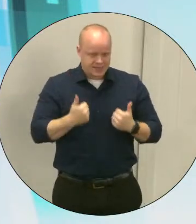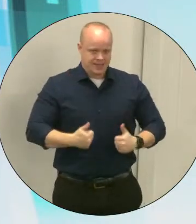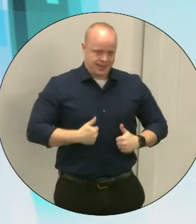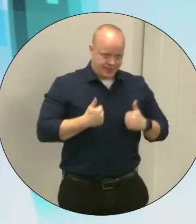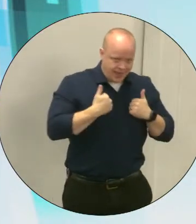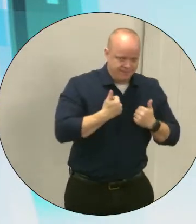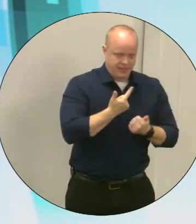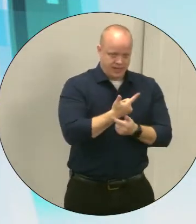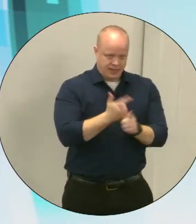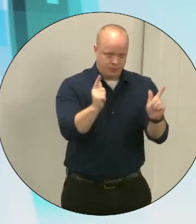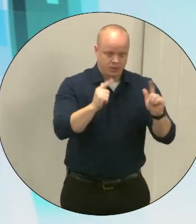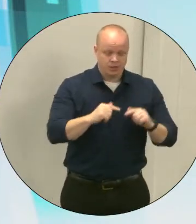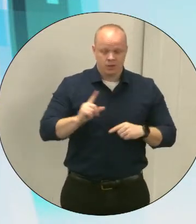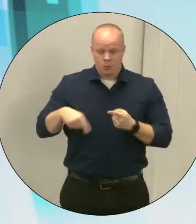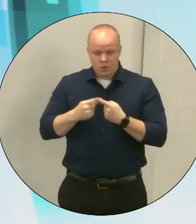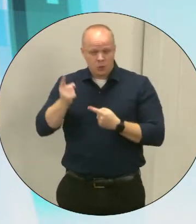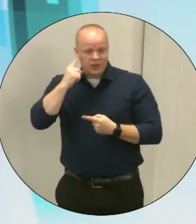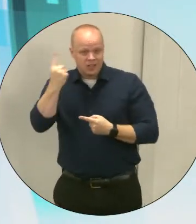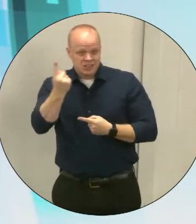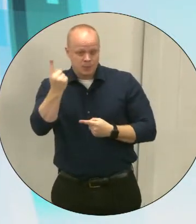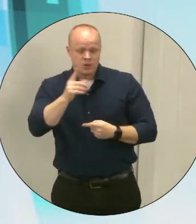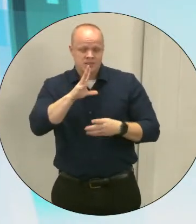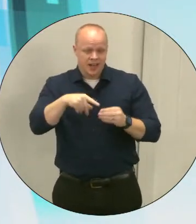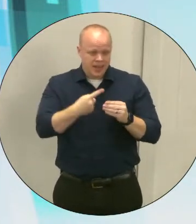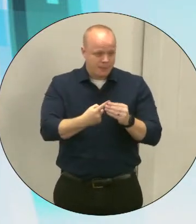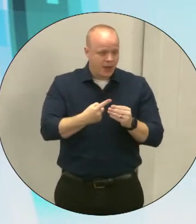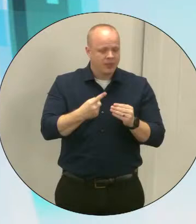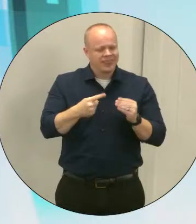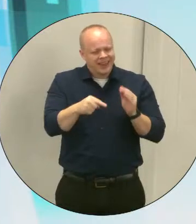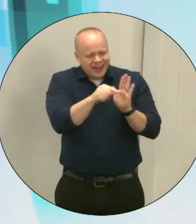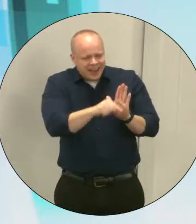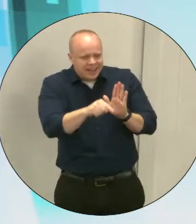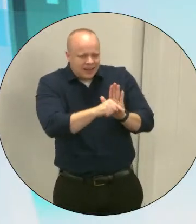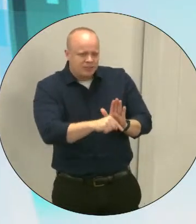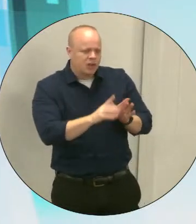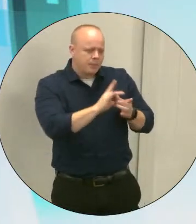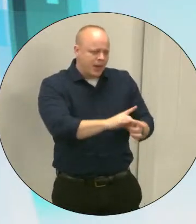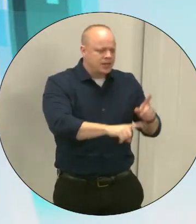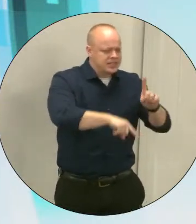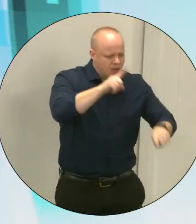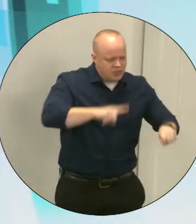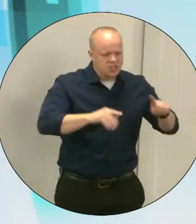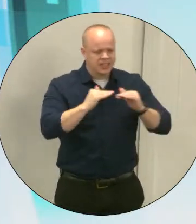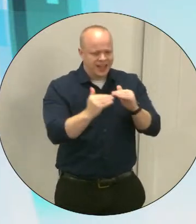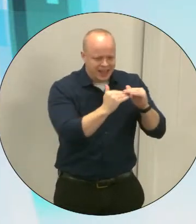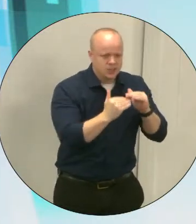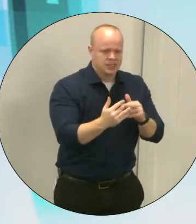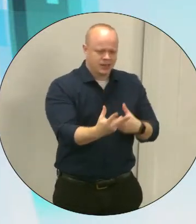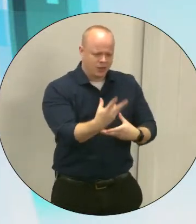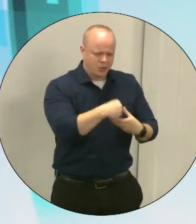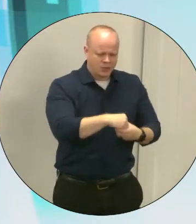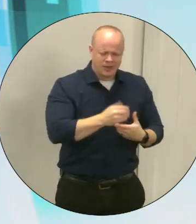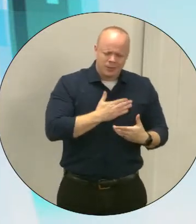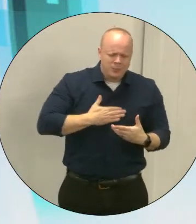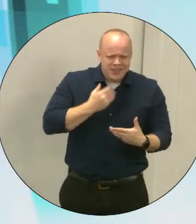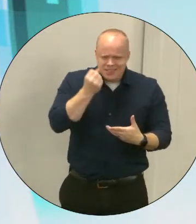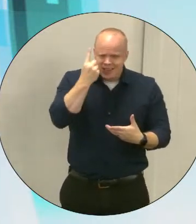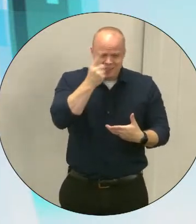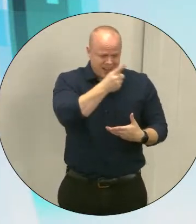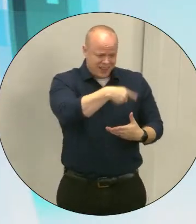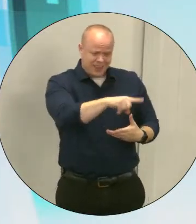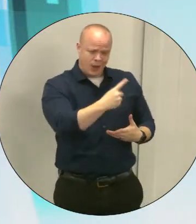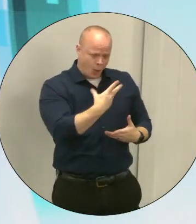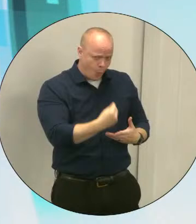liberty. Whenever you hear someone talk about the negativity of diversity and equity and inclusion, please understand that they are a